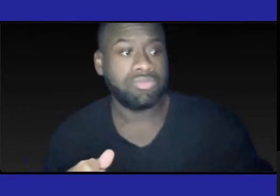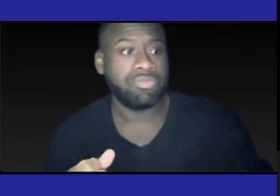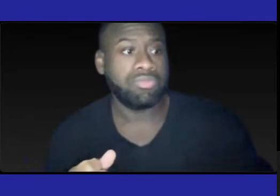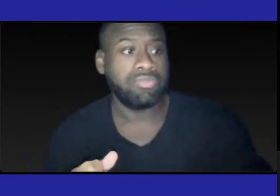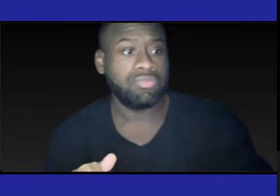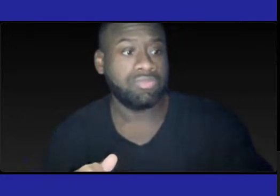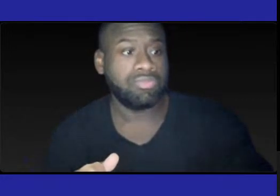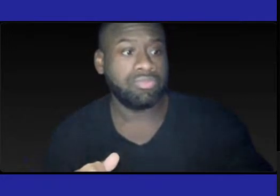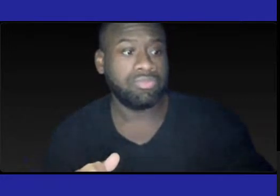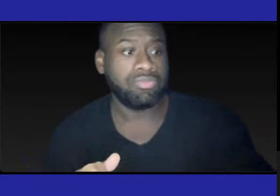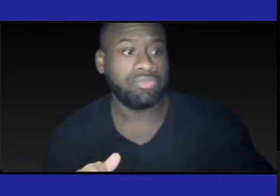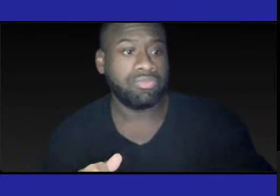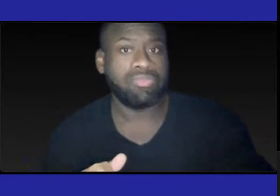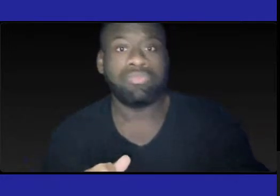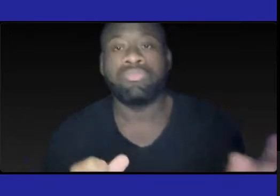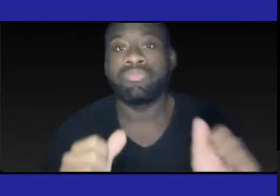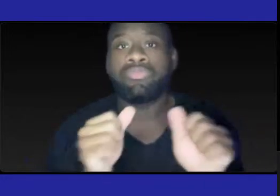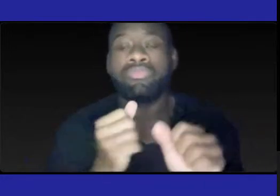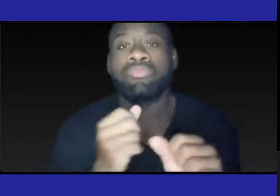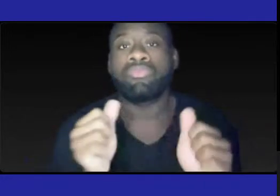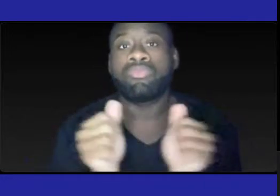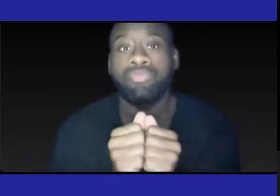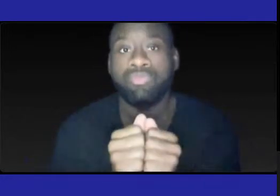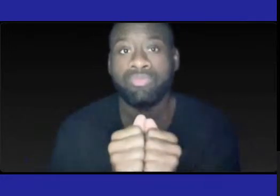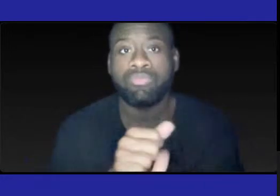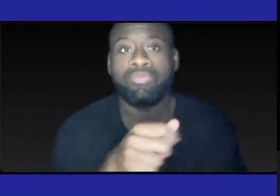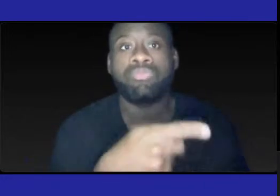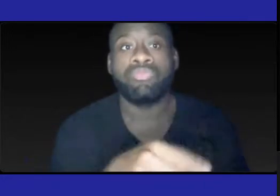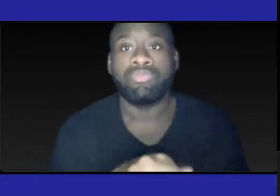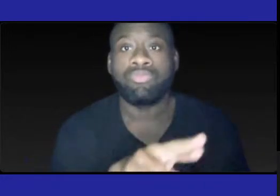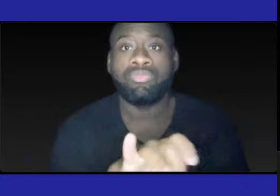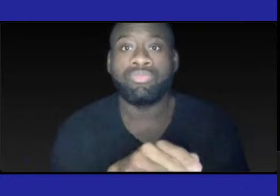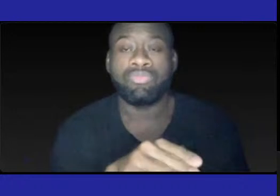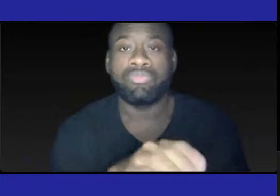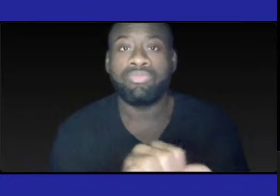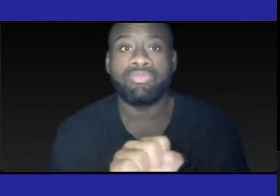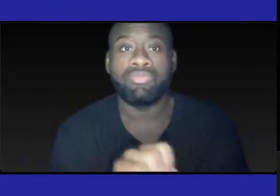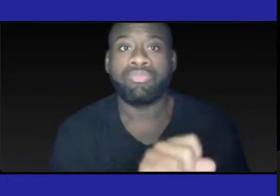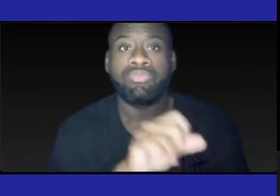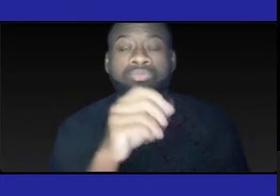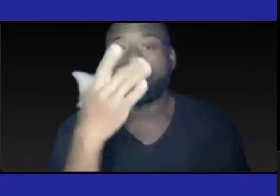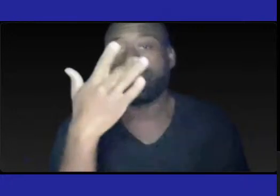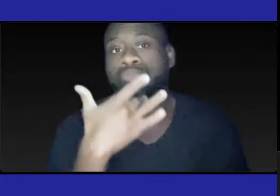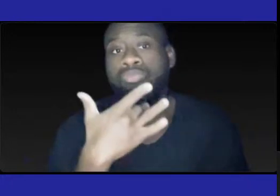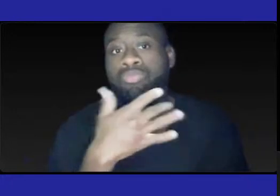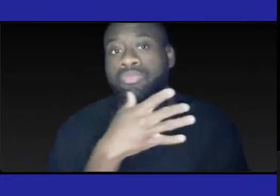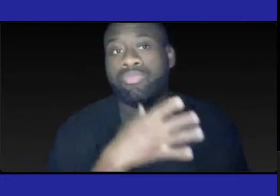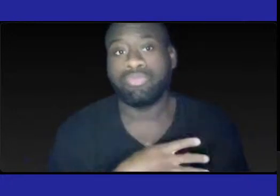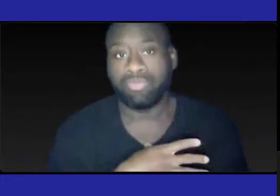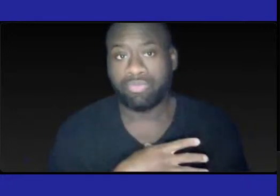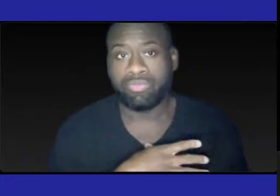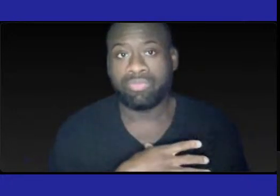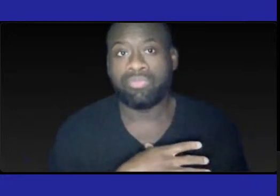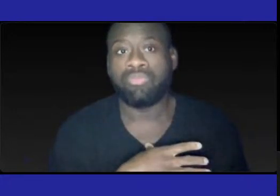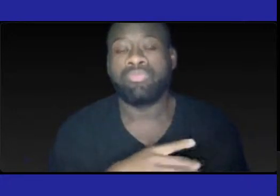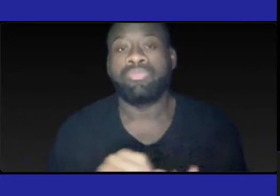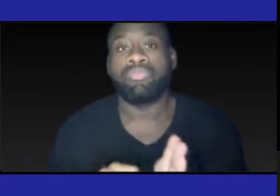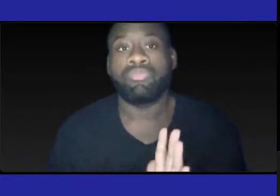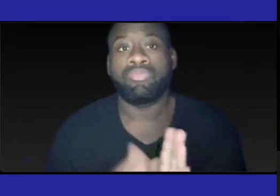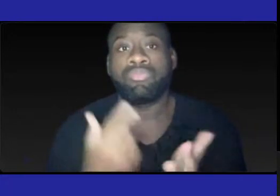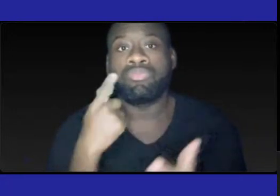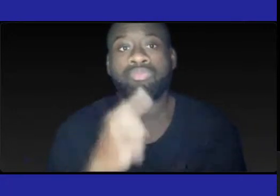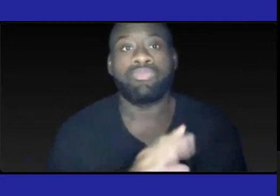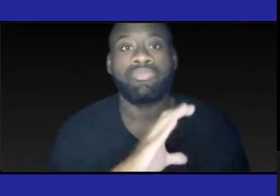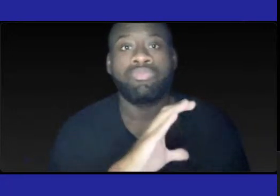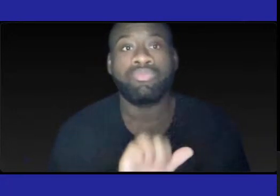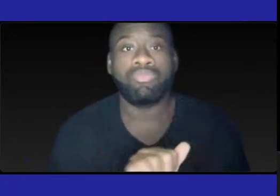with preeclampsia, women are at increased risk for cardiovascular causes of death after